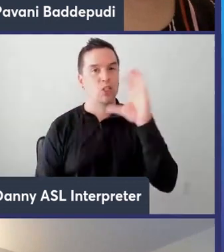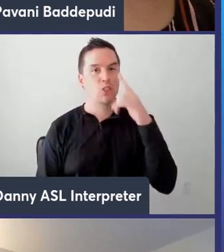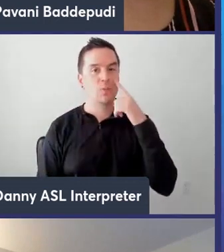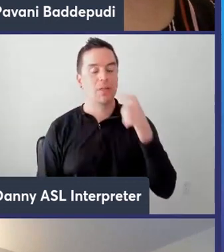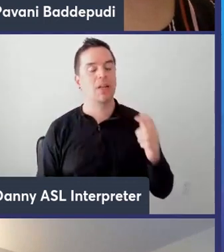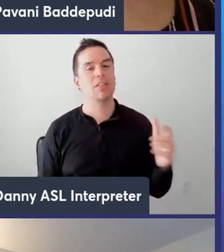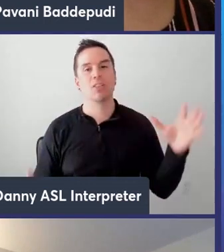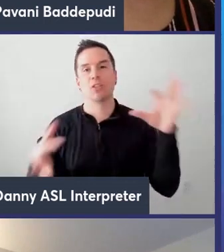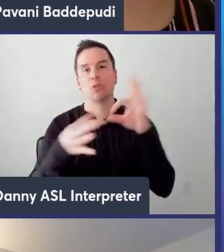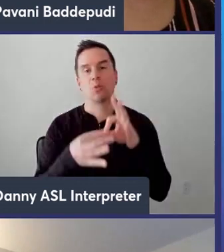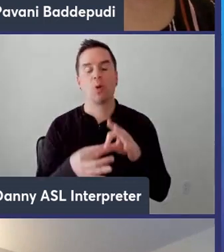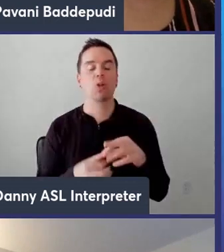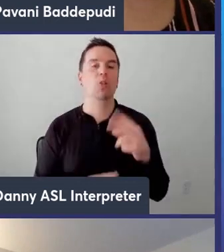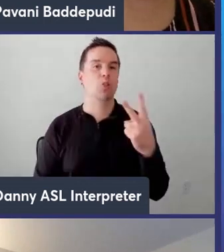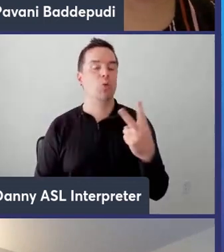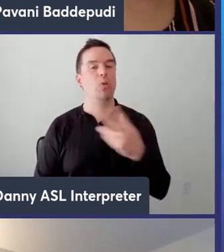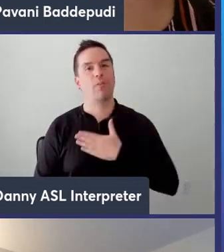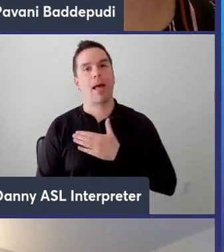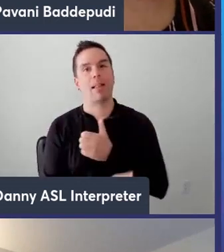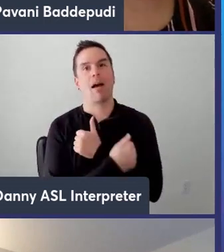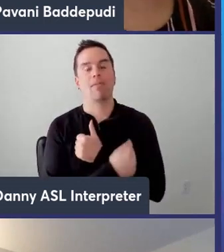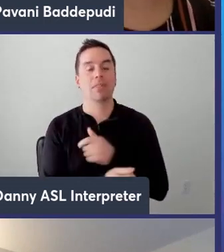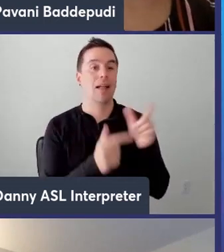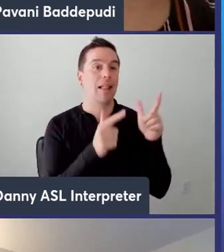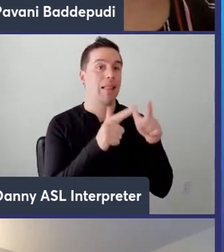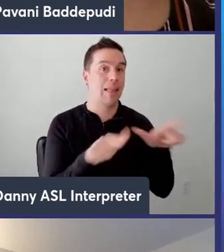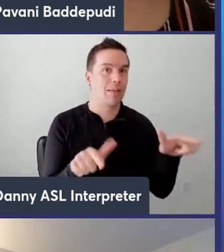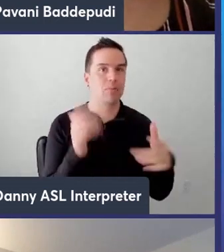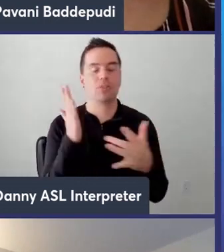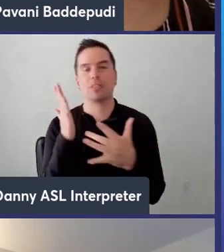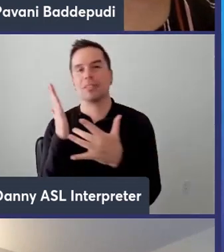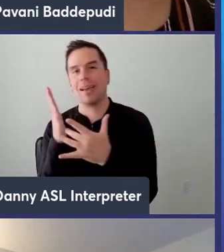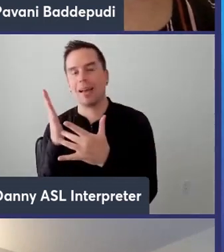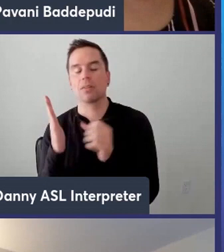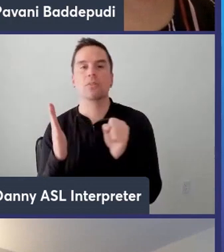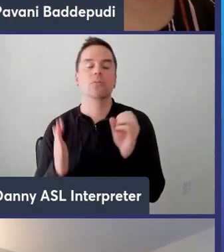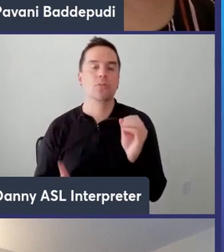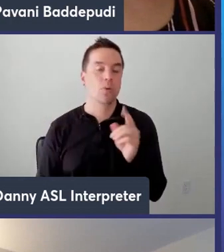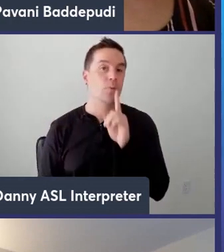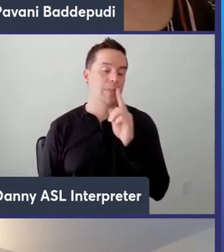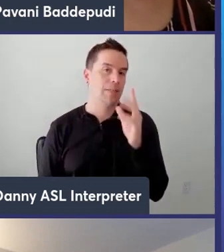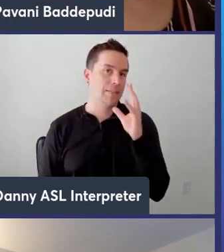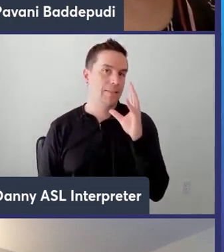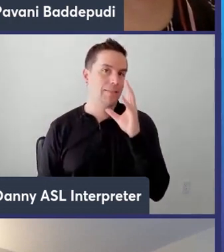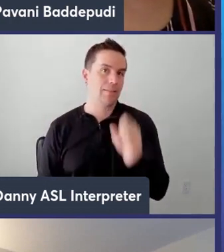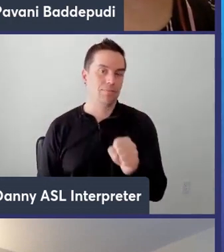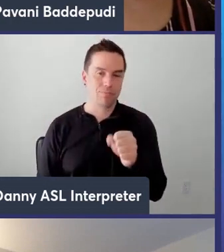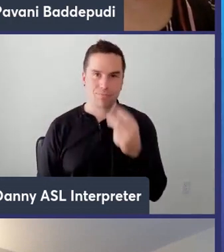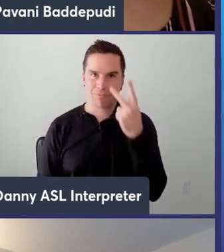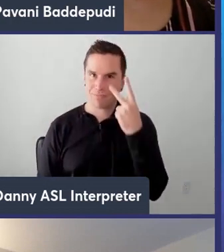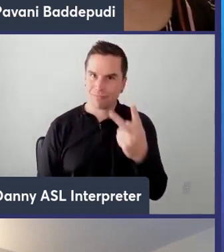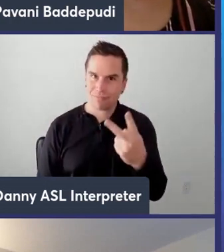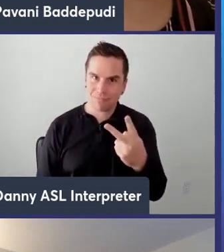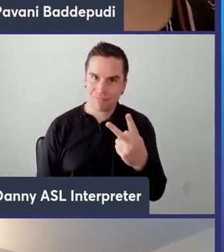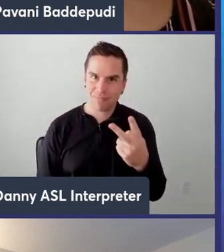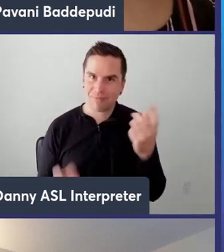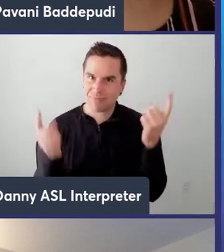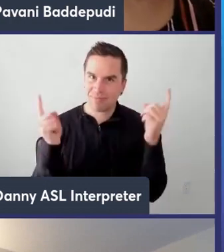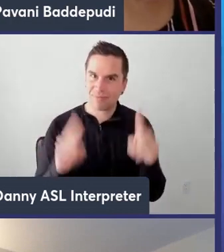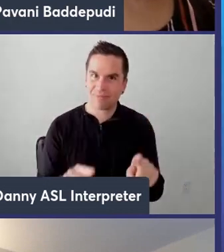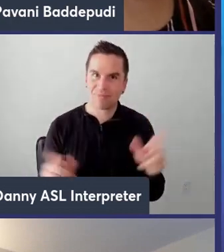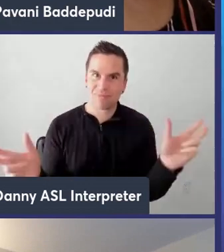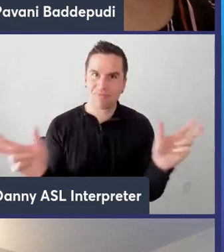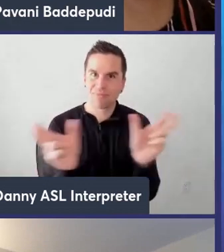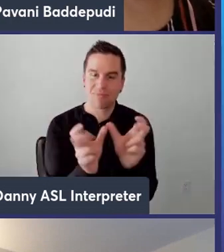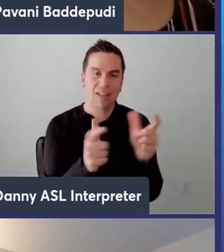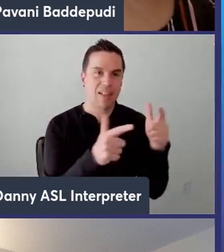of language and tech, so it's just so interesting to see. Have